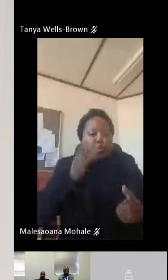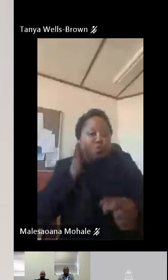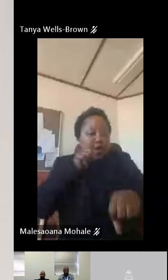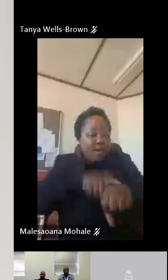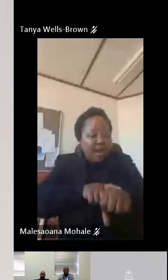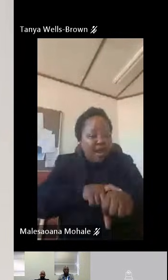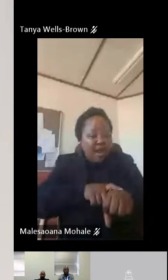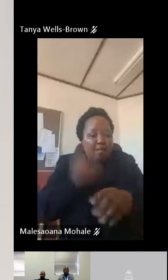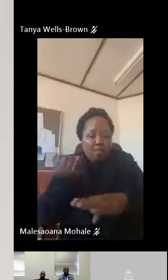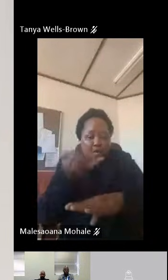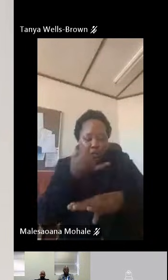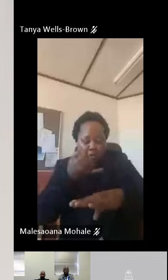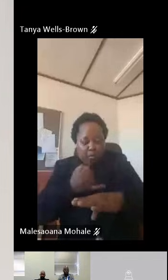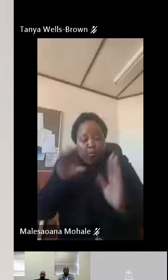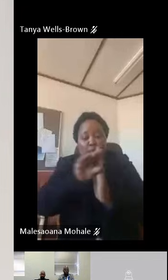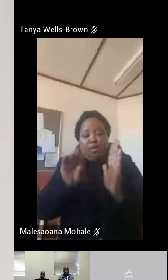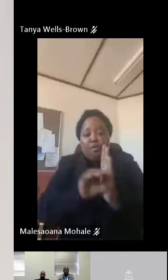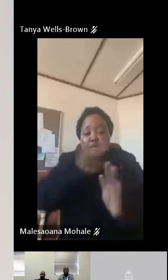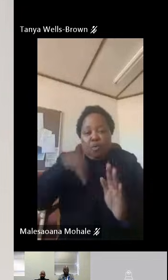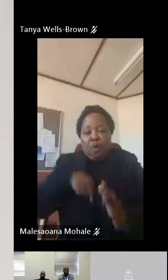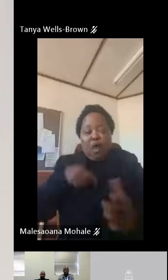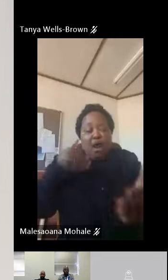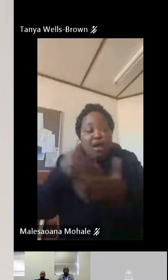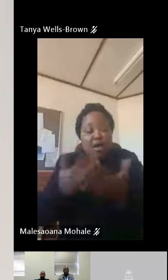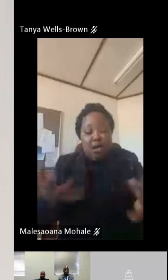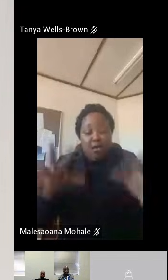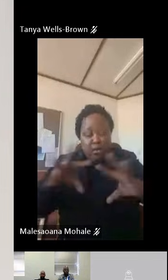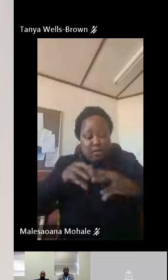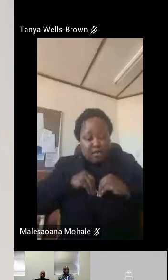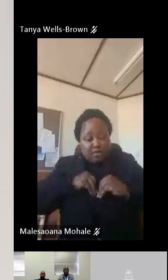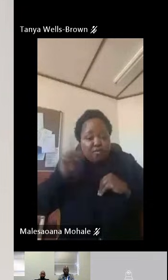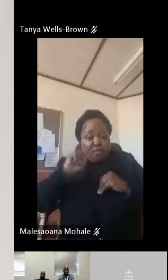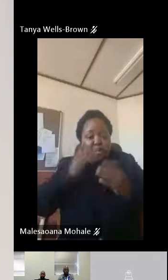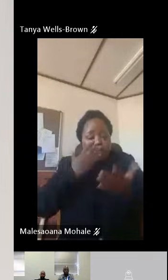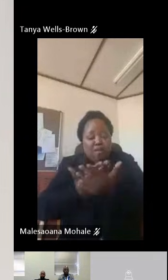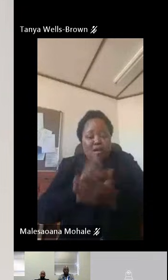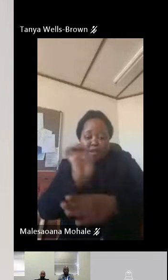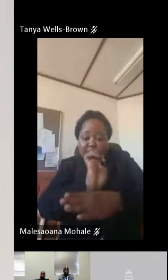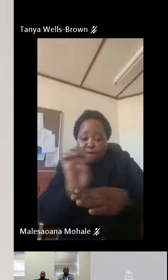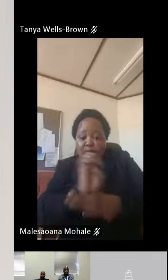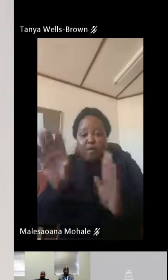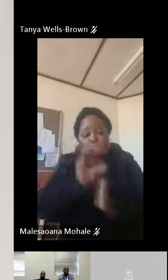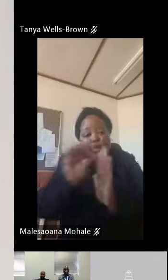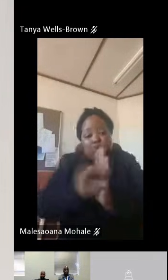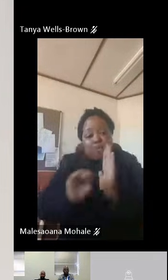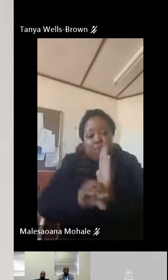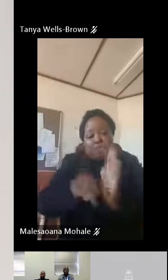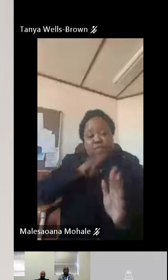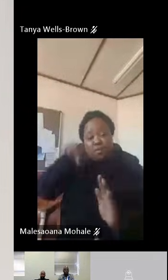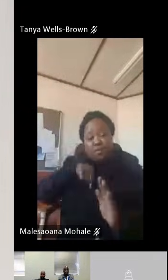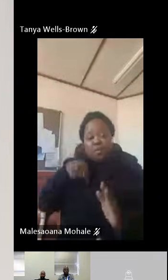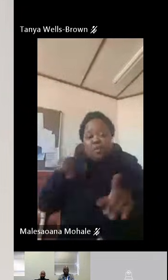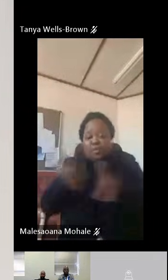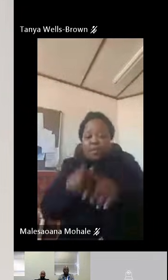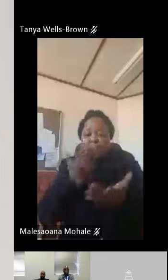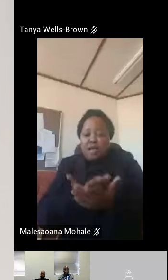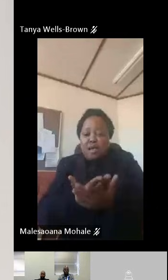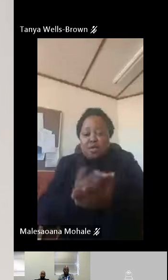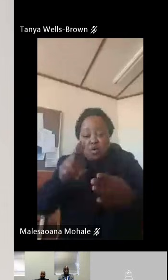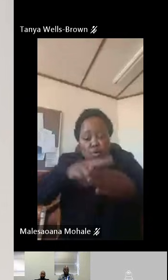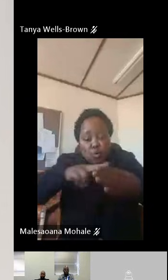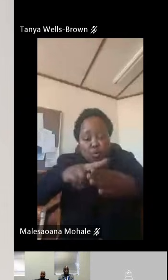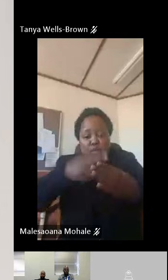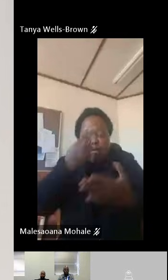concept, and what we have received after evaluating the programs that we have evaluated. And we can collectively use those results to try